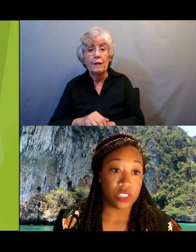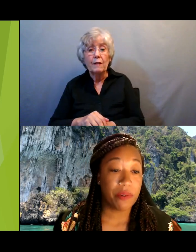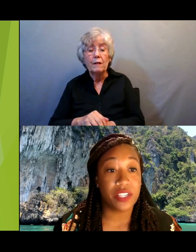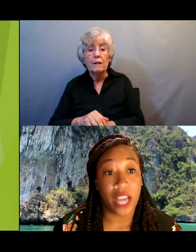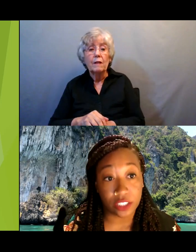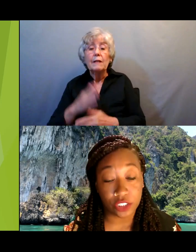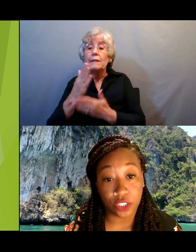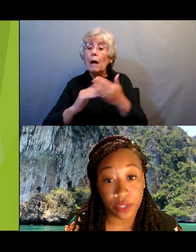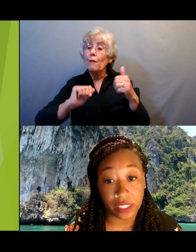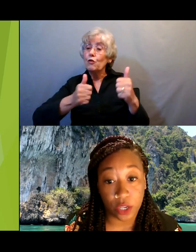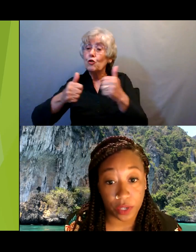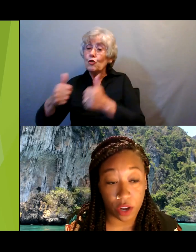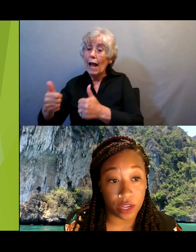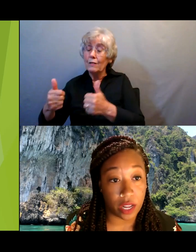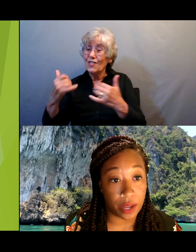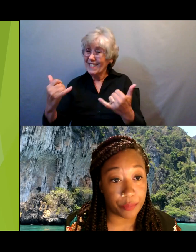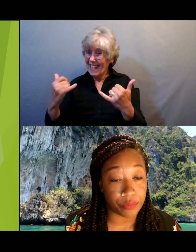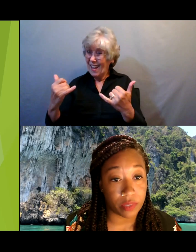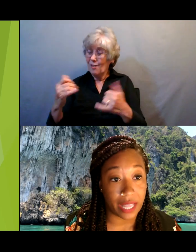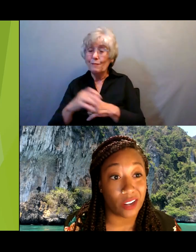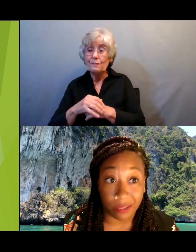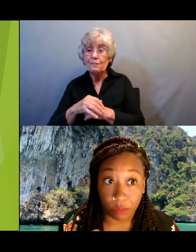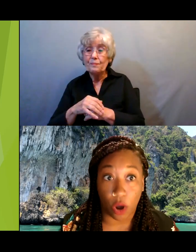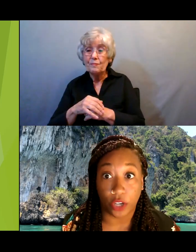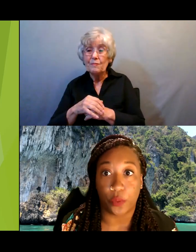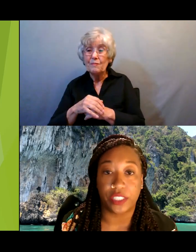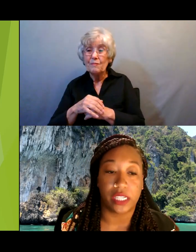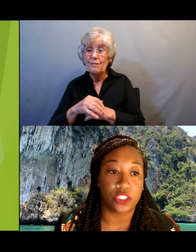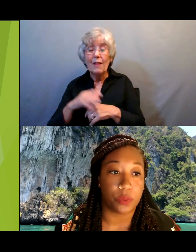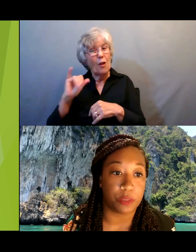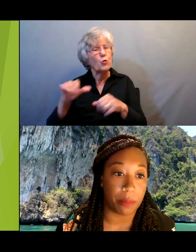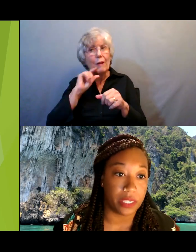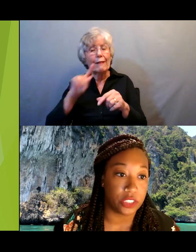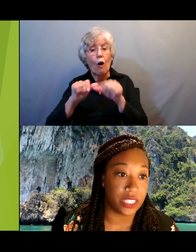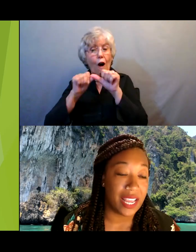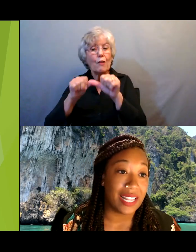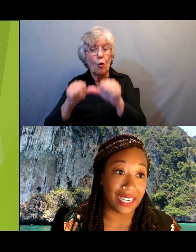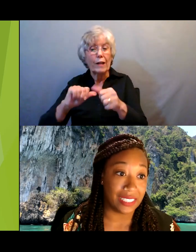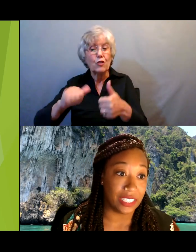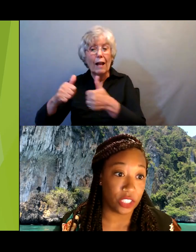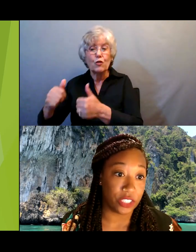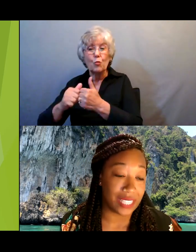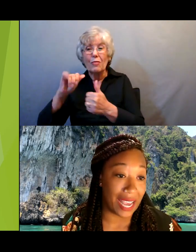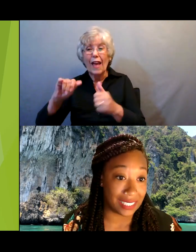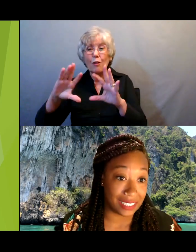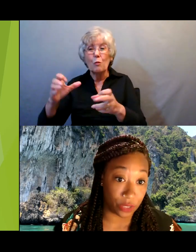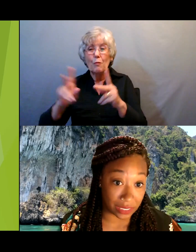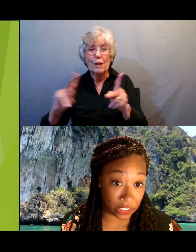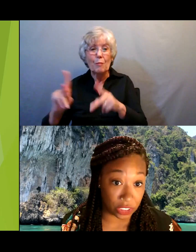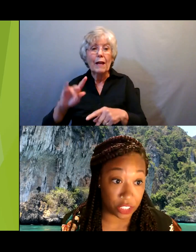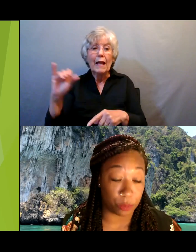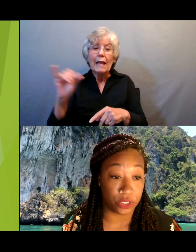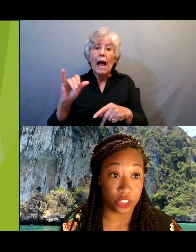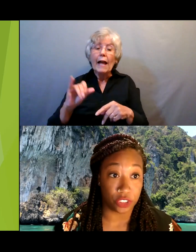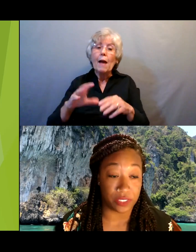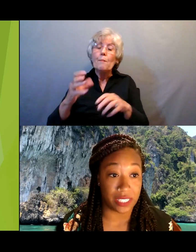So some of the challenges currently going on, that like ongoing challenges with this population, like I said earlier, is accessing translation